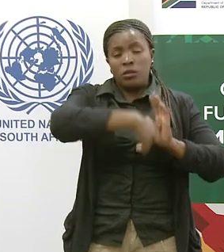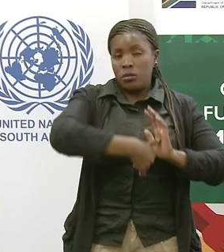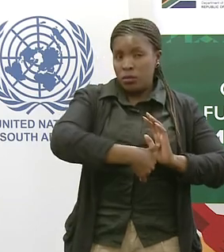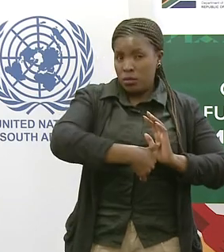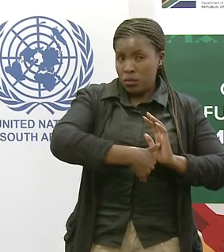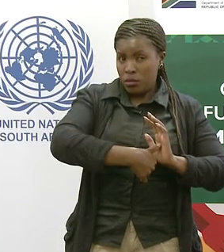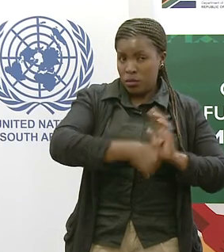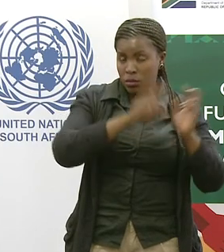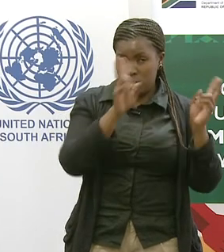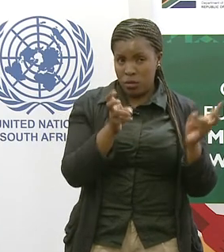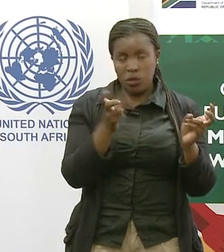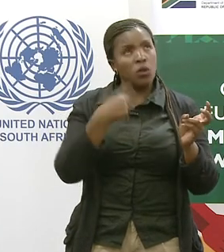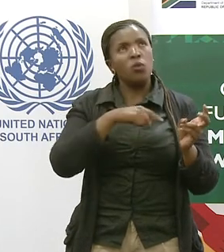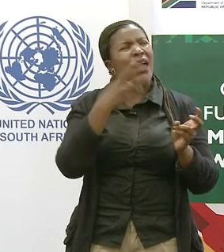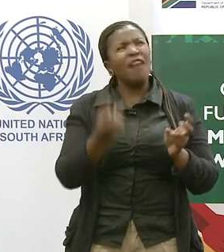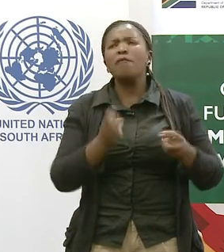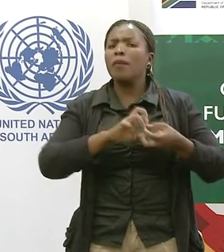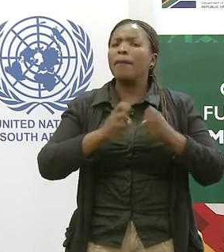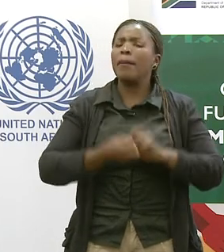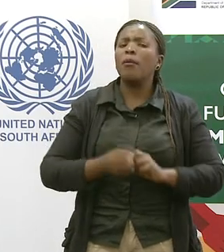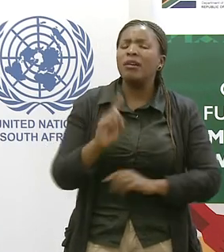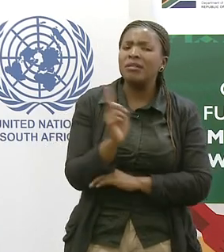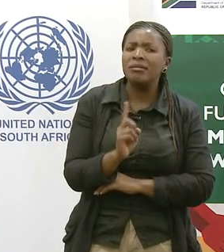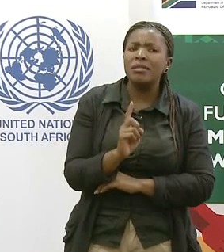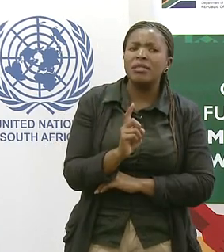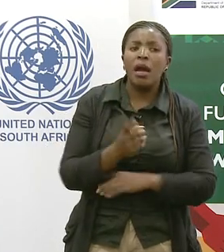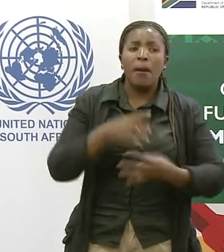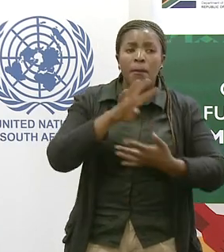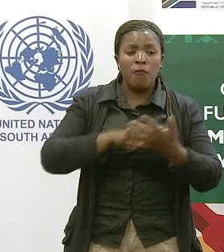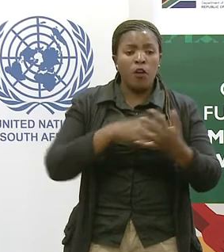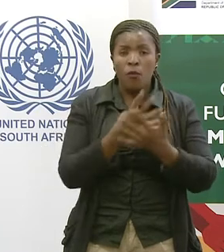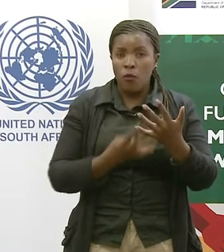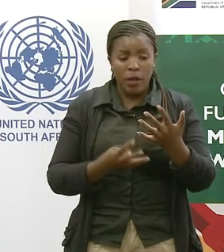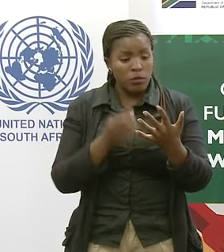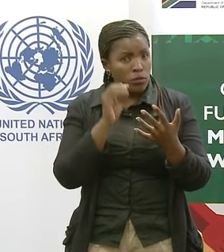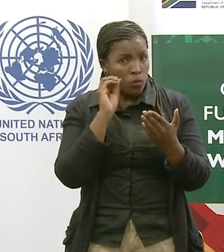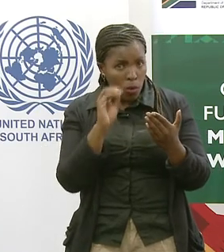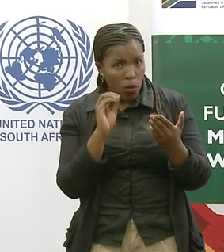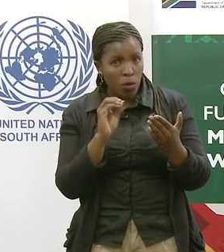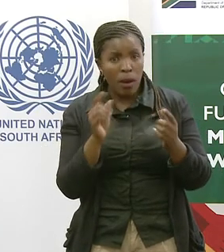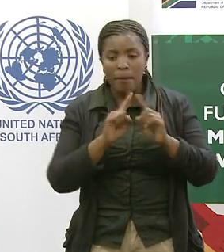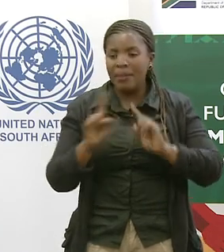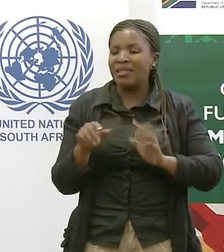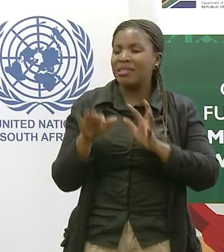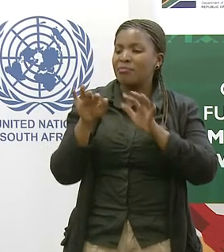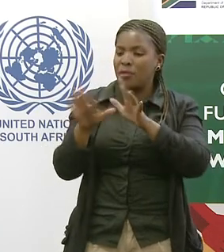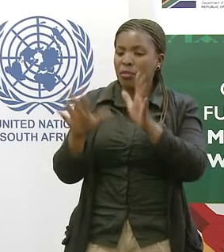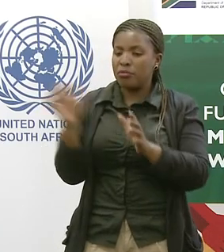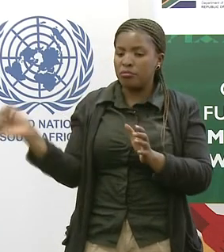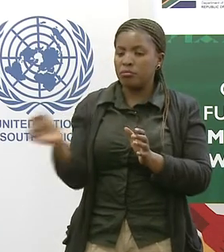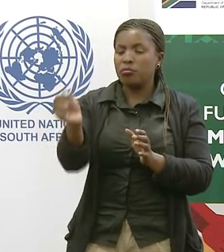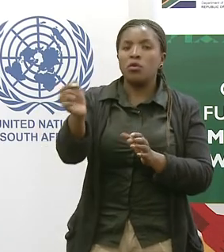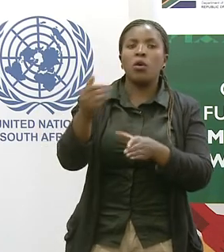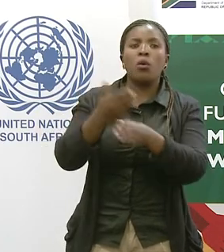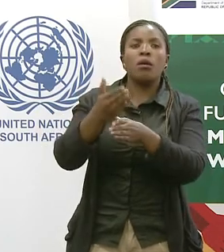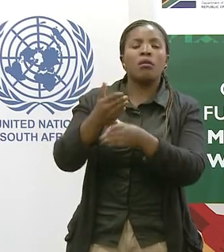is that we've got, you know, progressive frameworks, but the people that are employed have not been